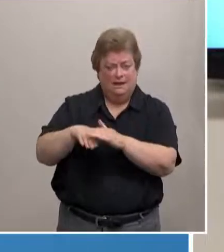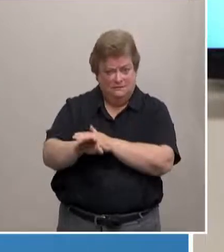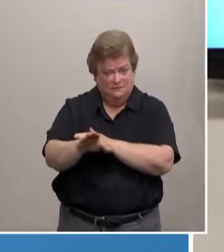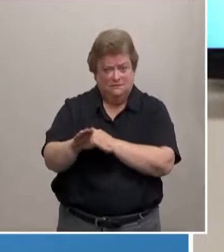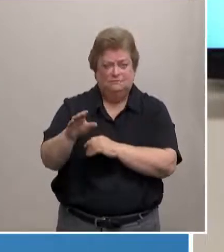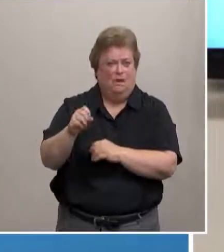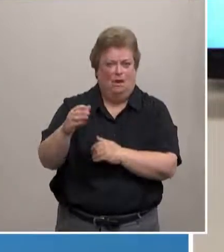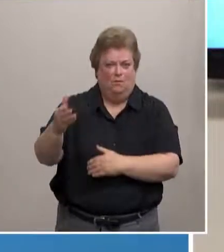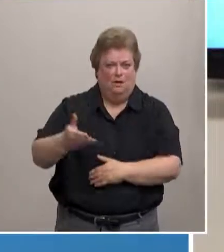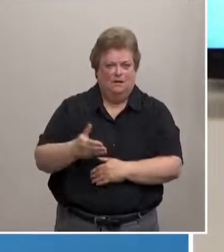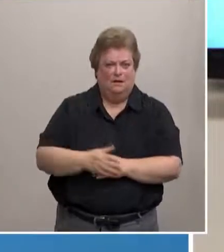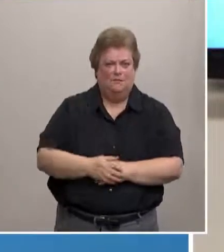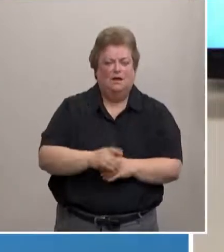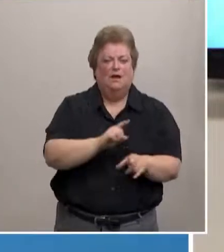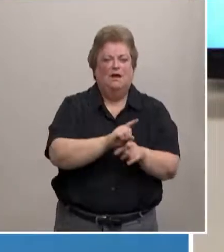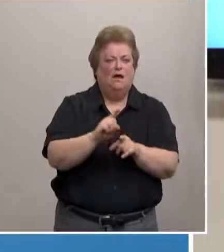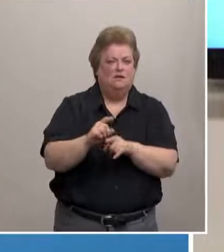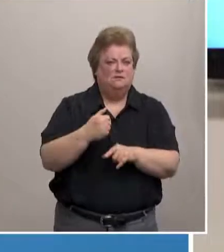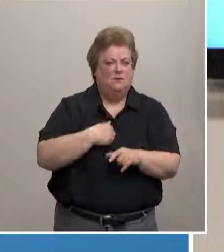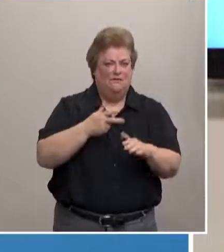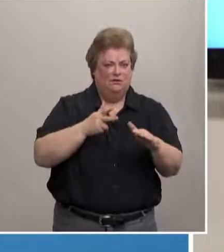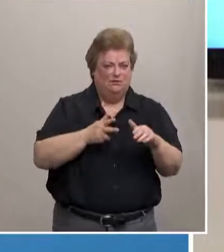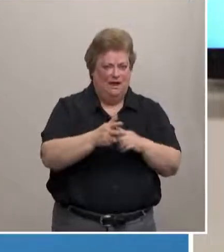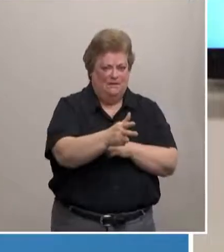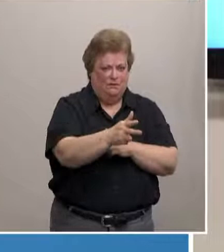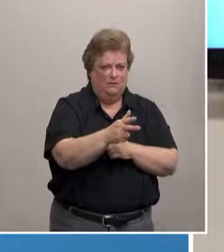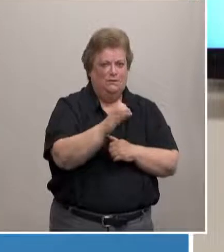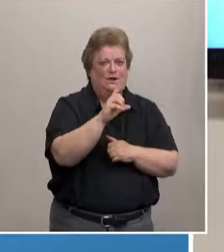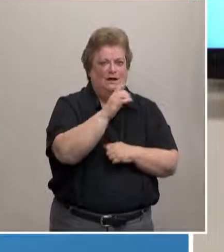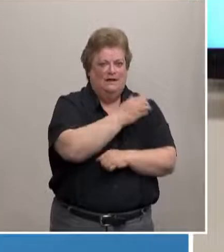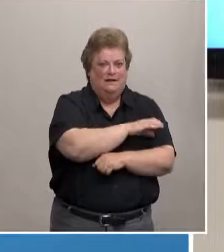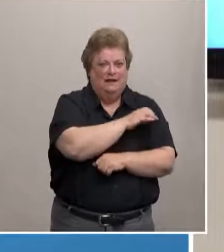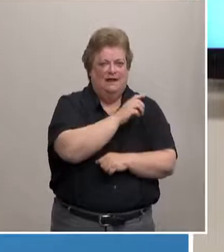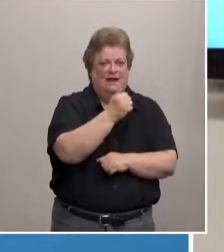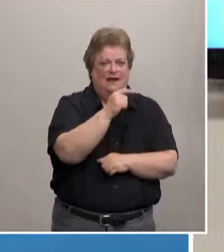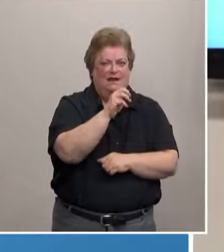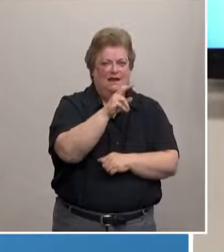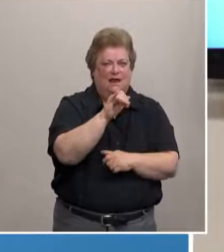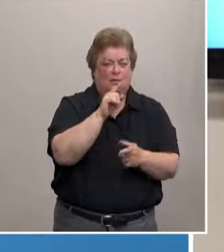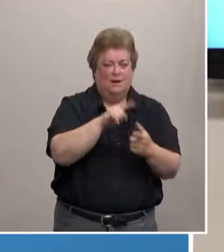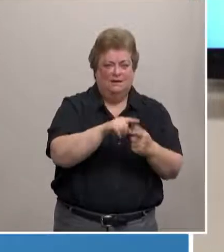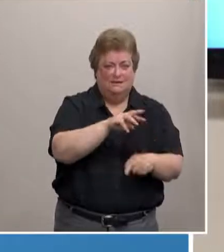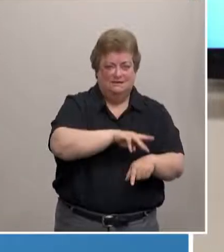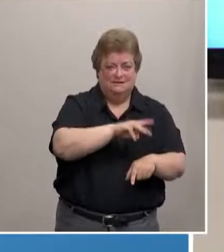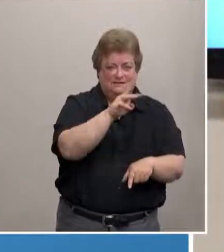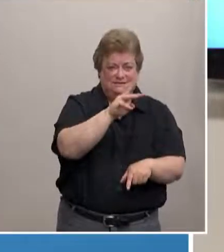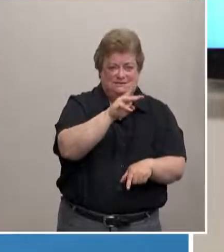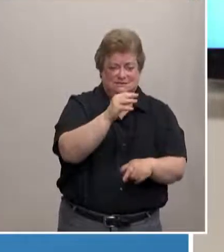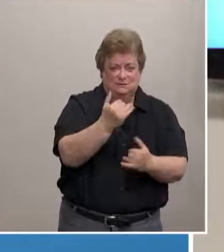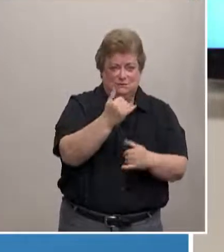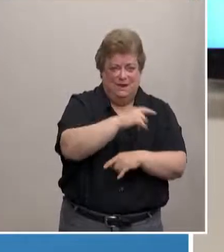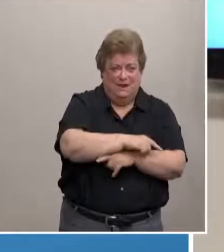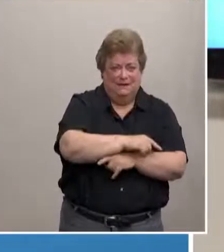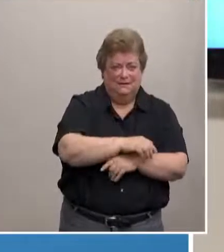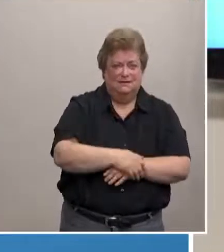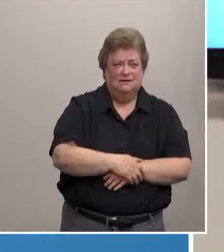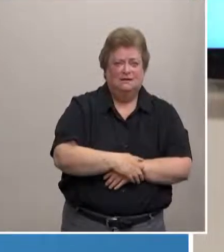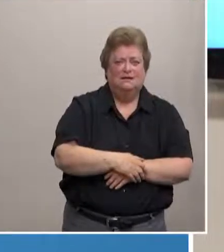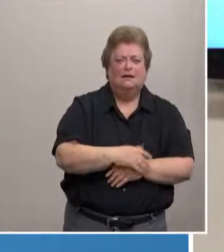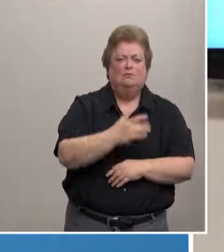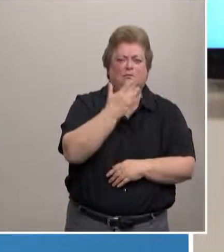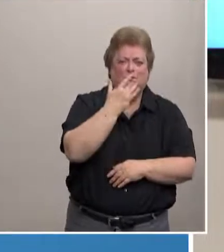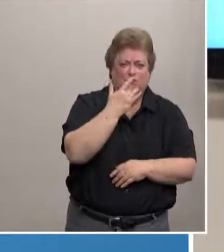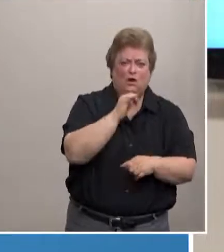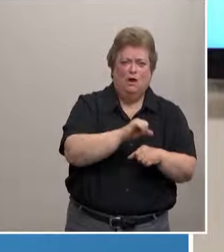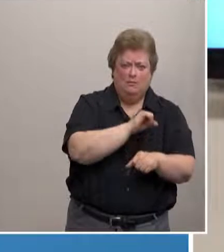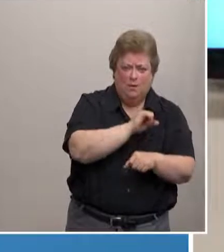are welcome. There is also a drive-through clinic at Gateway Mall until 6 tonight. Appointments are preferred, but